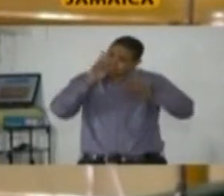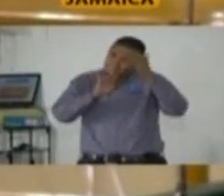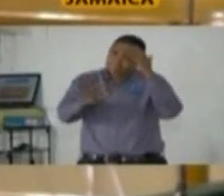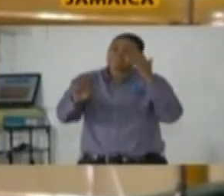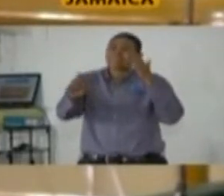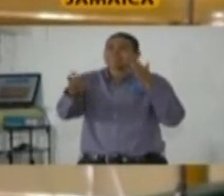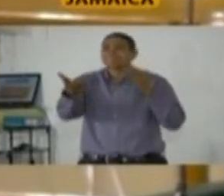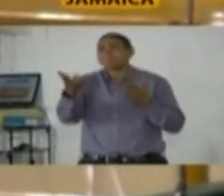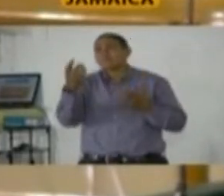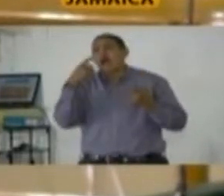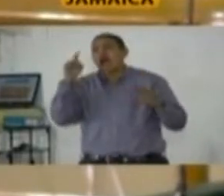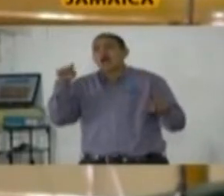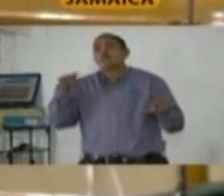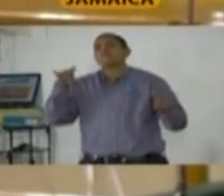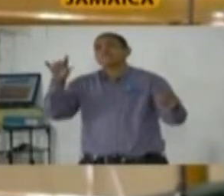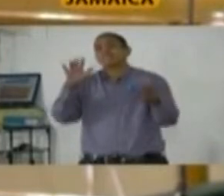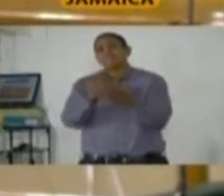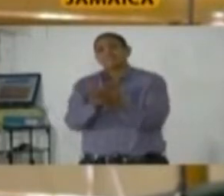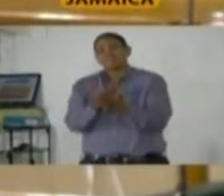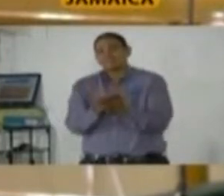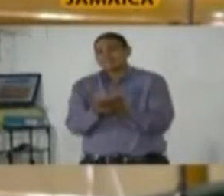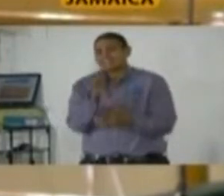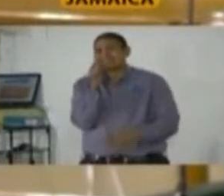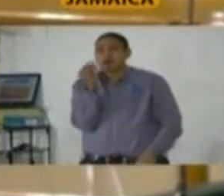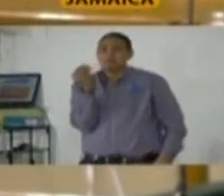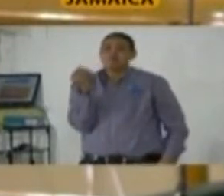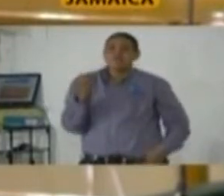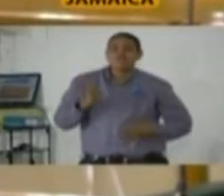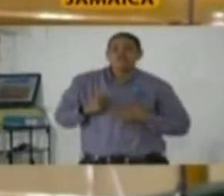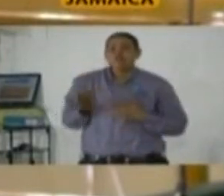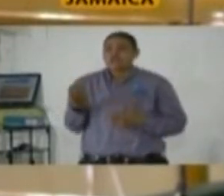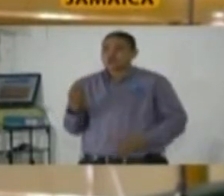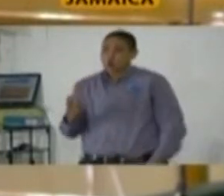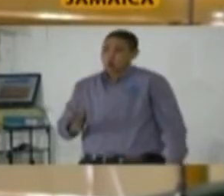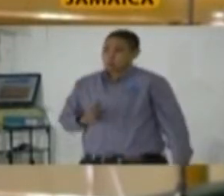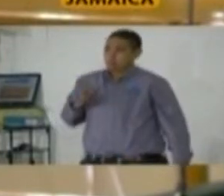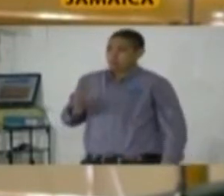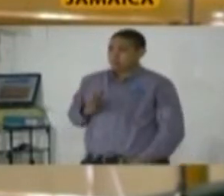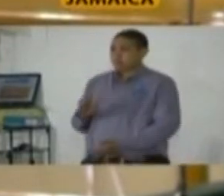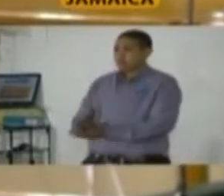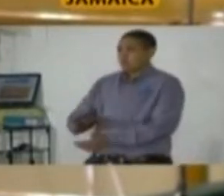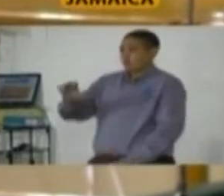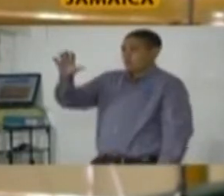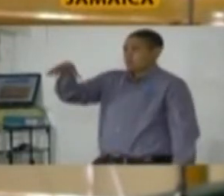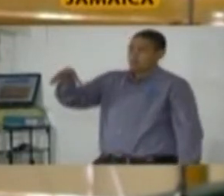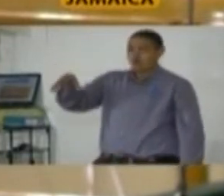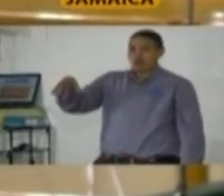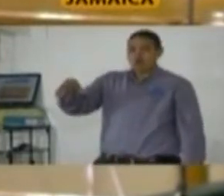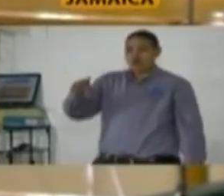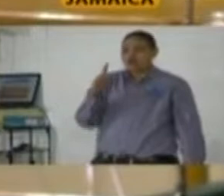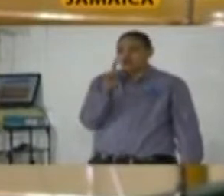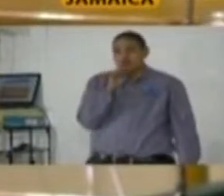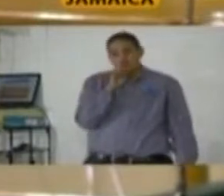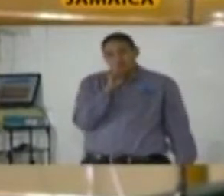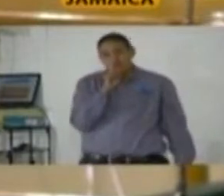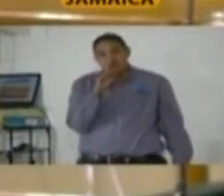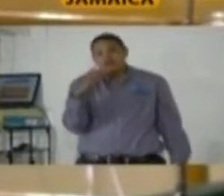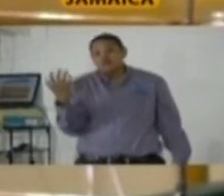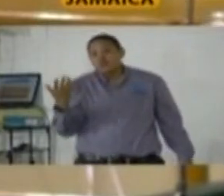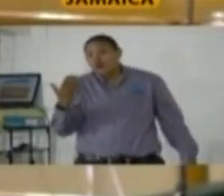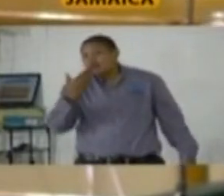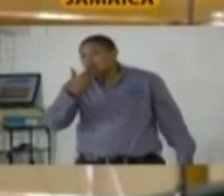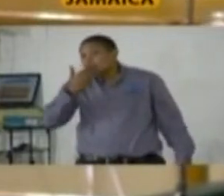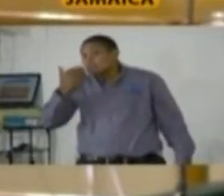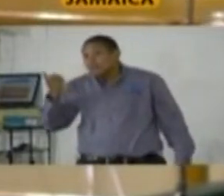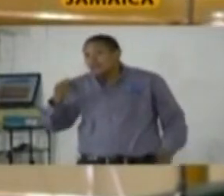socioeconomic status, nor how prestigious the school is that a child attends. The research says that the best predictor